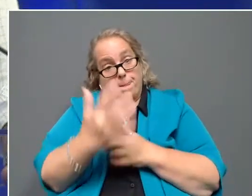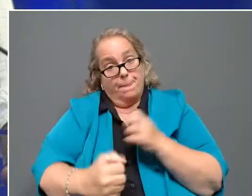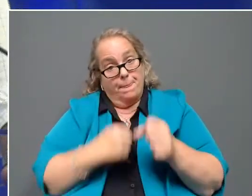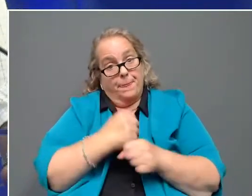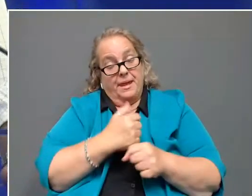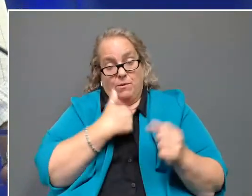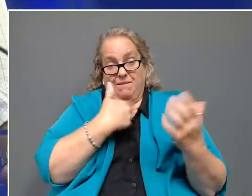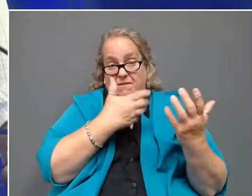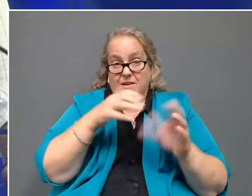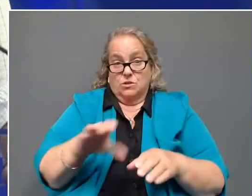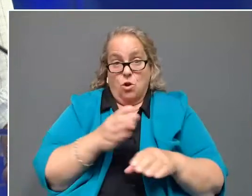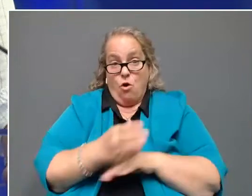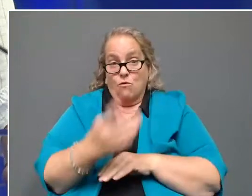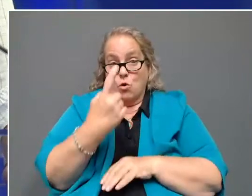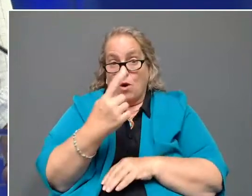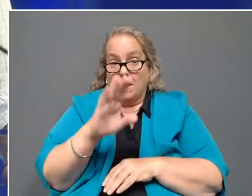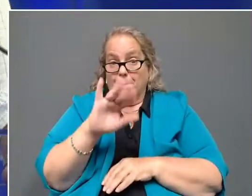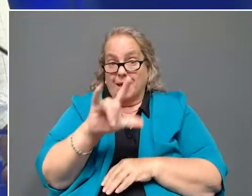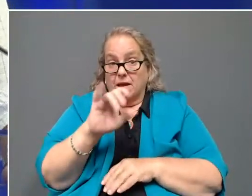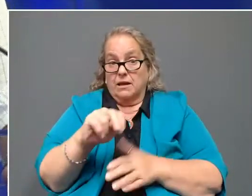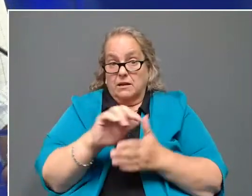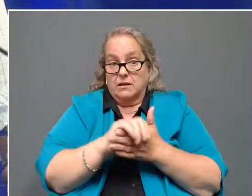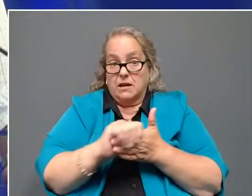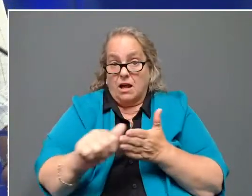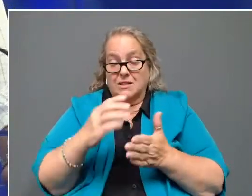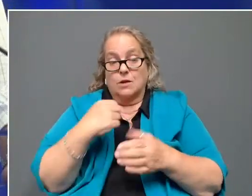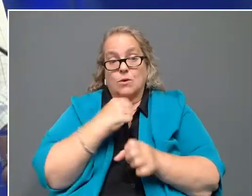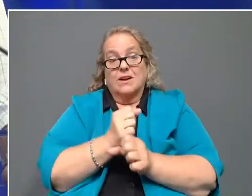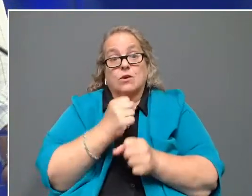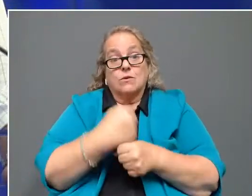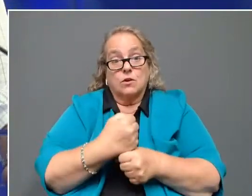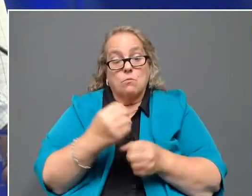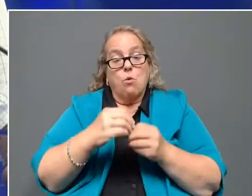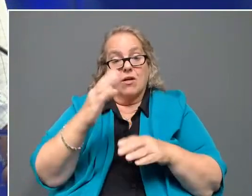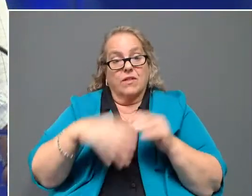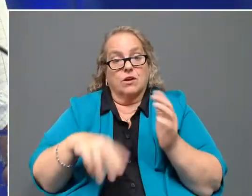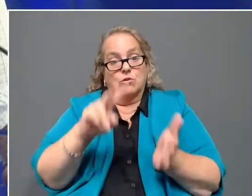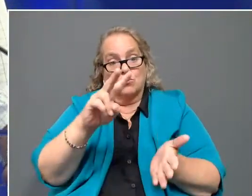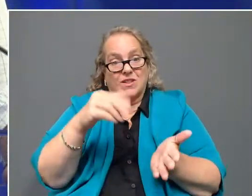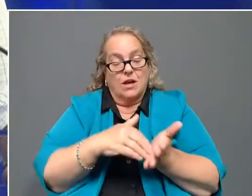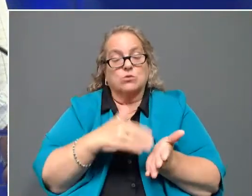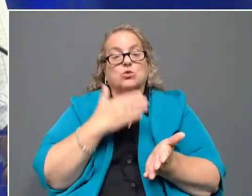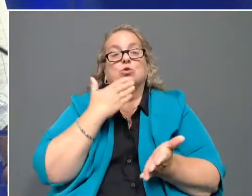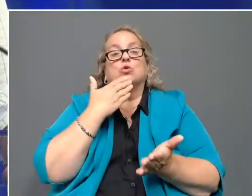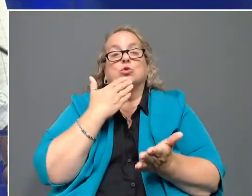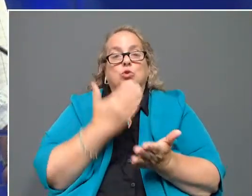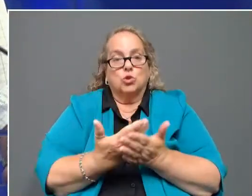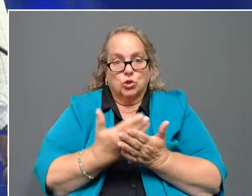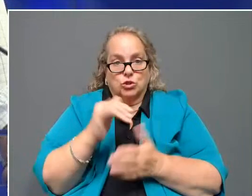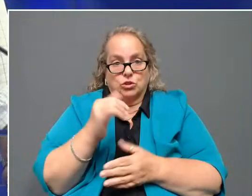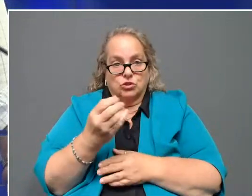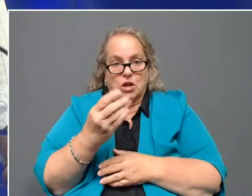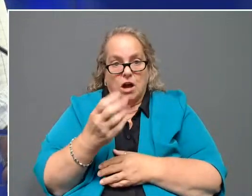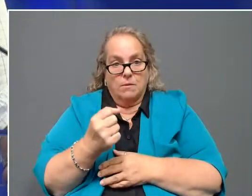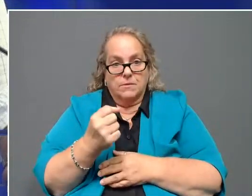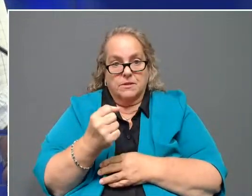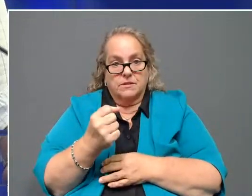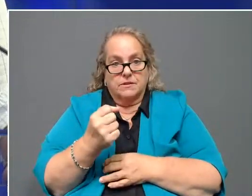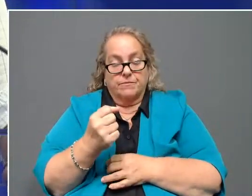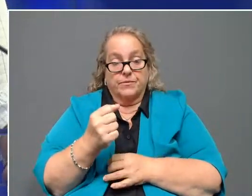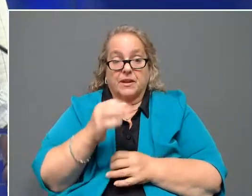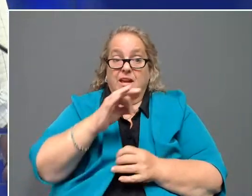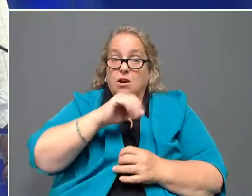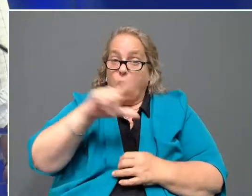billion, and we've created more than 2,000 good jobs. And they're all in our country. And we